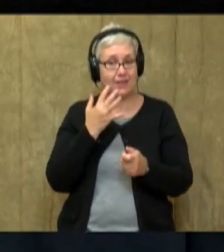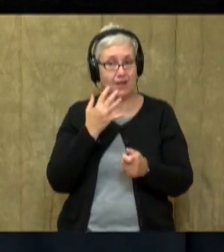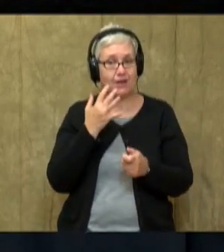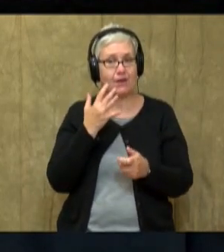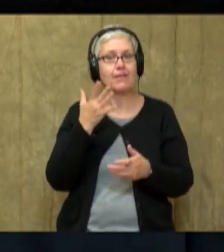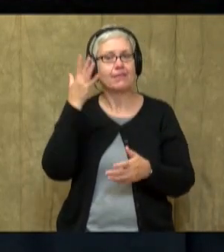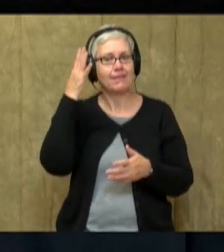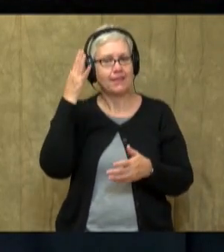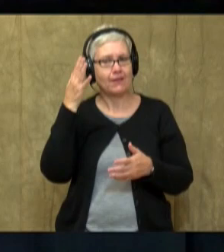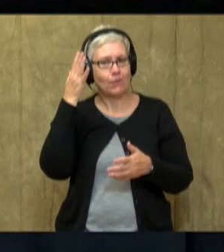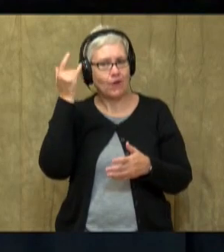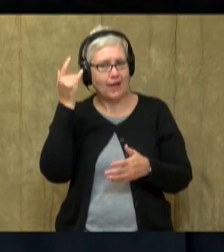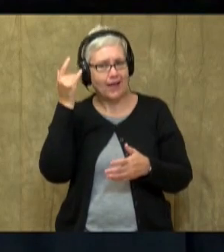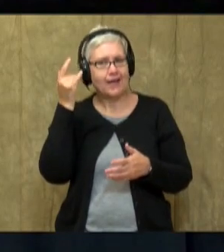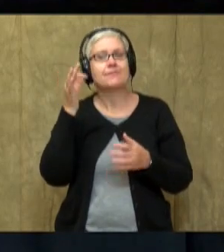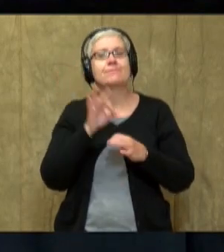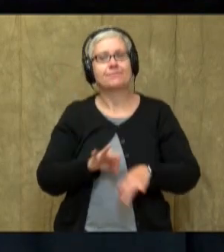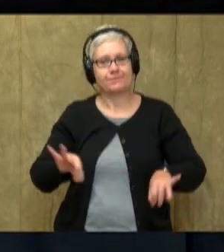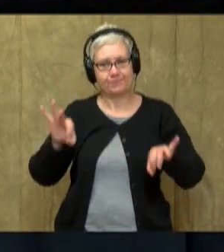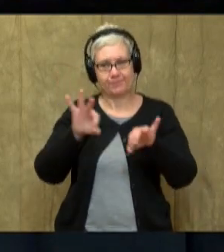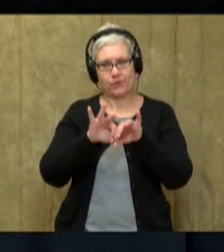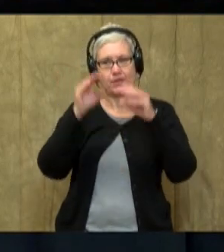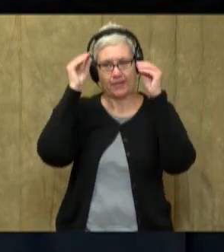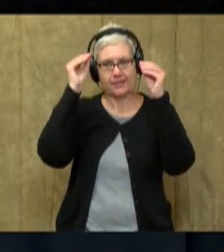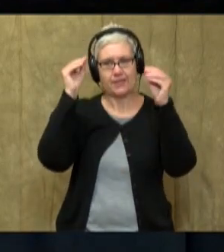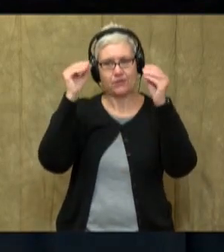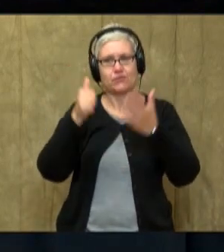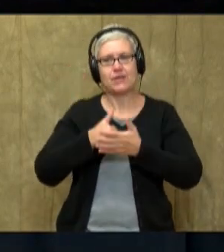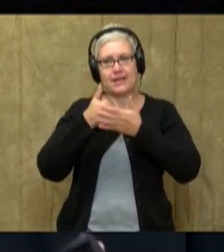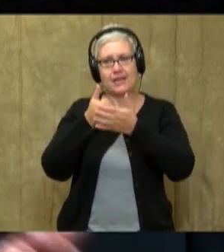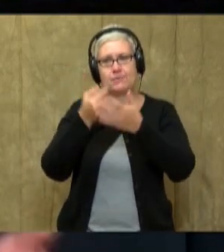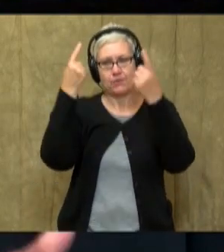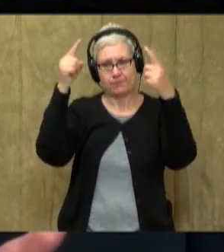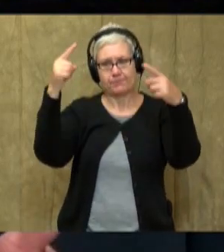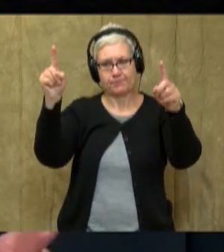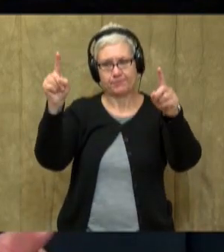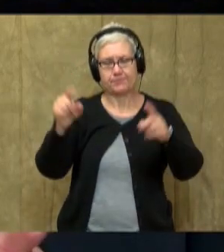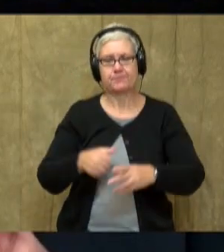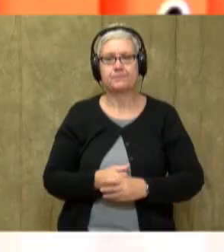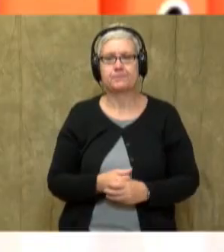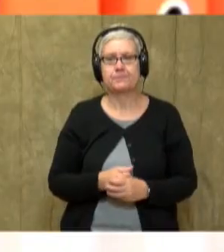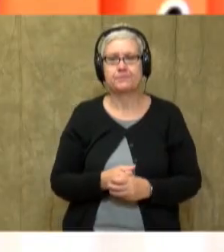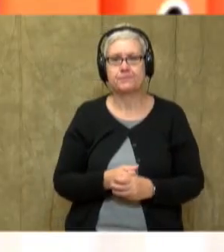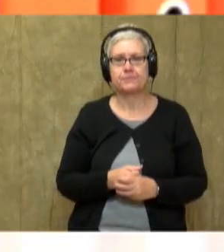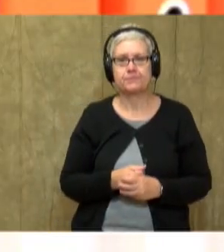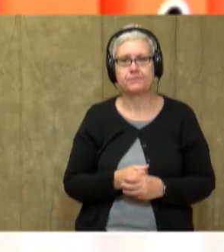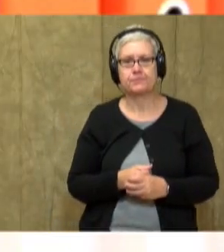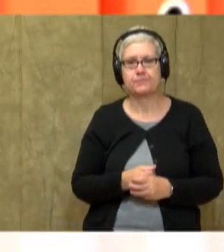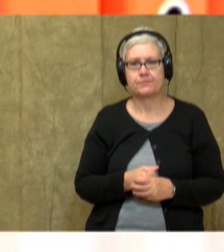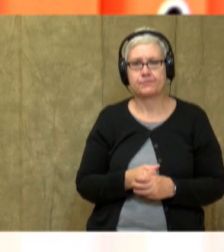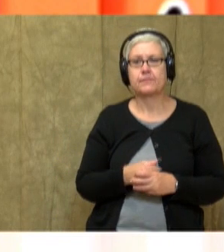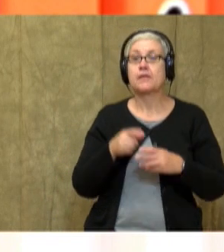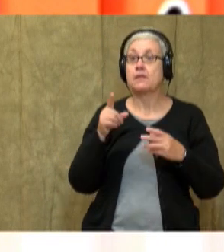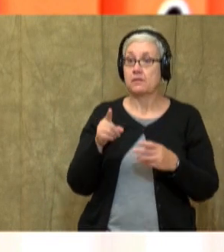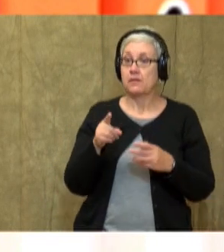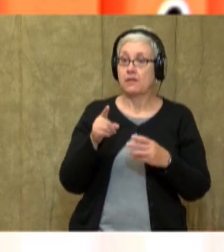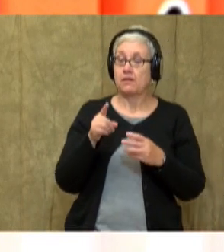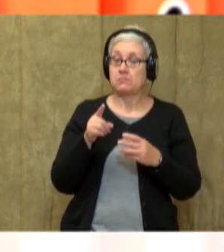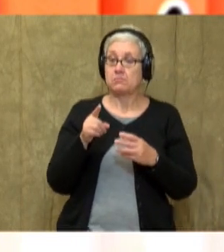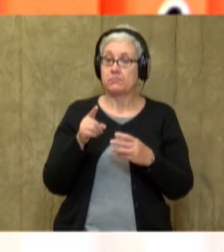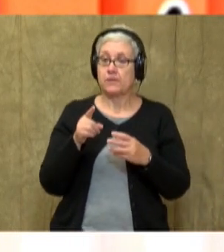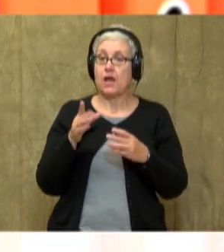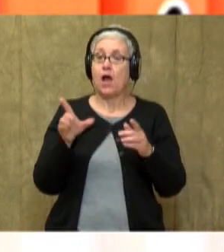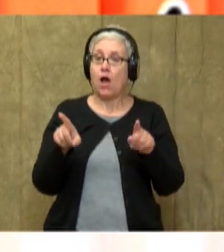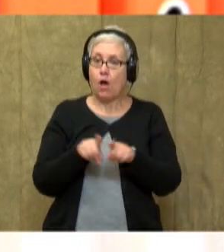your organization and for you to be successful in class. The next thing is to keep a calendar